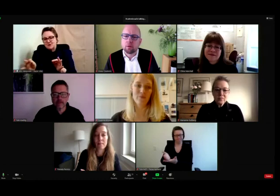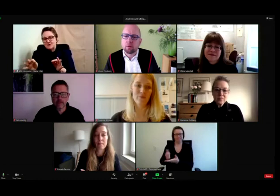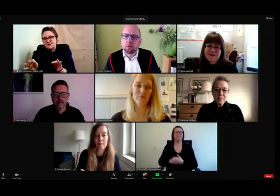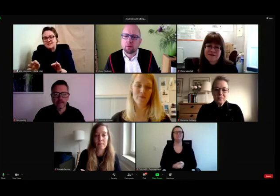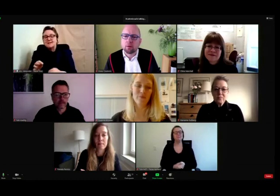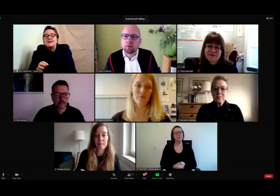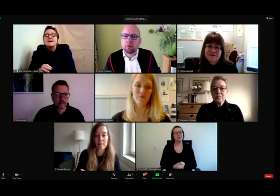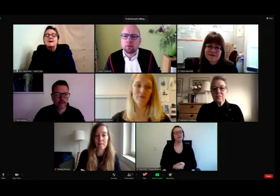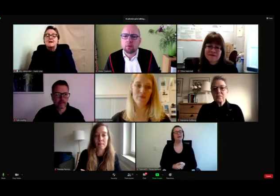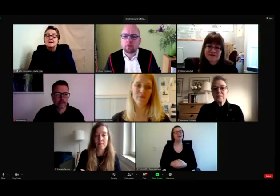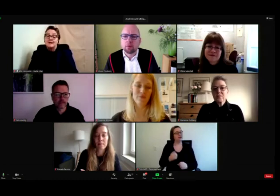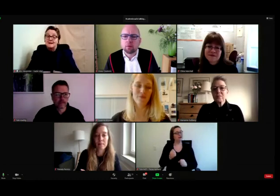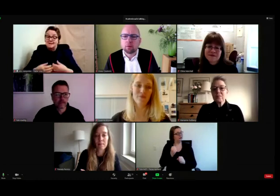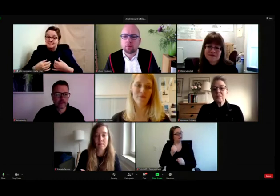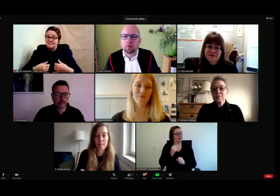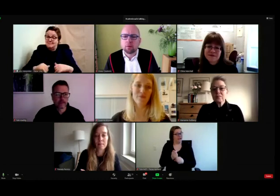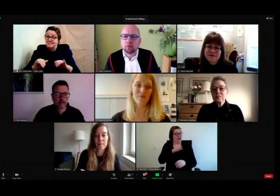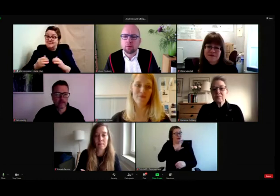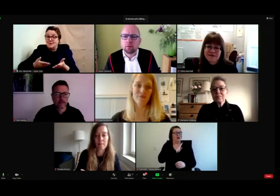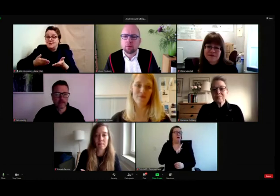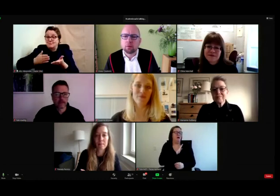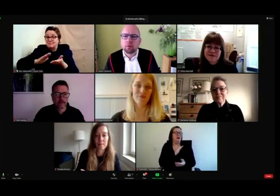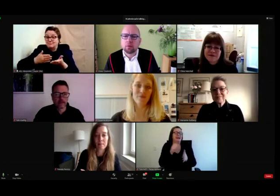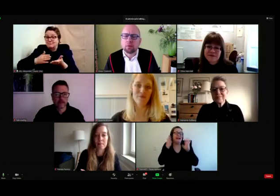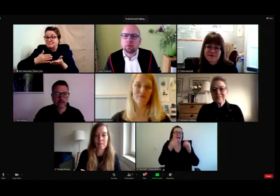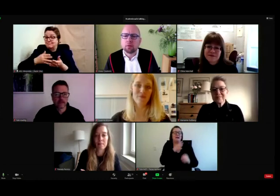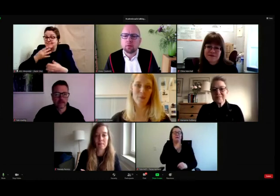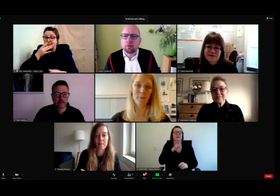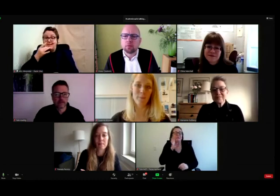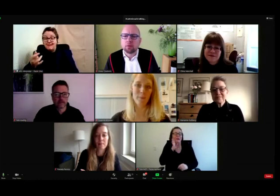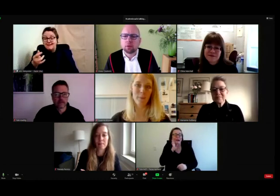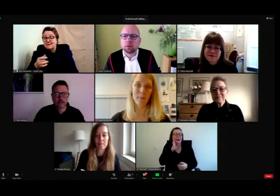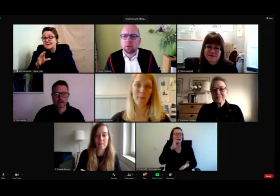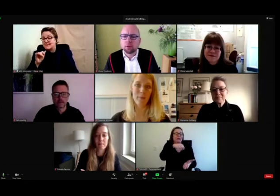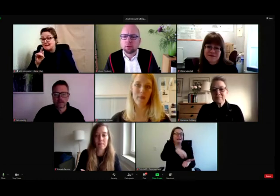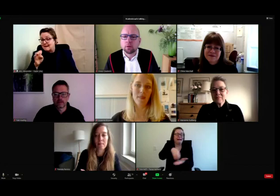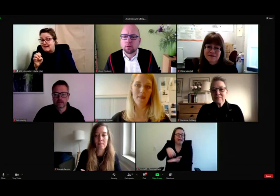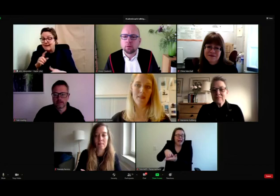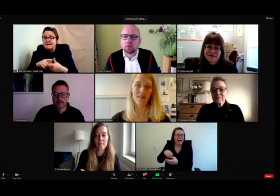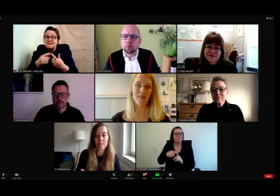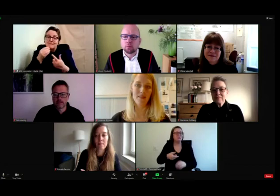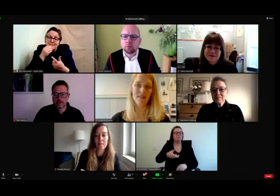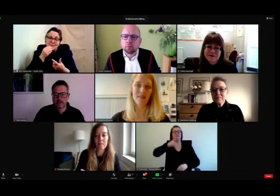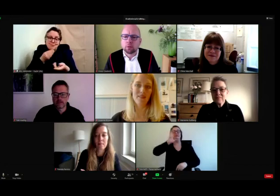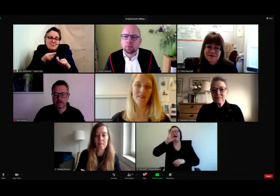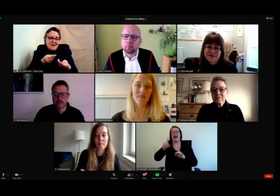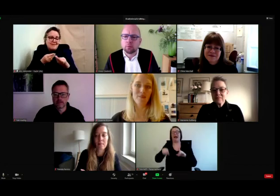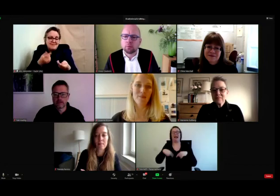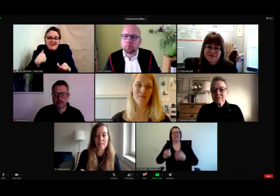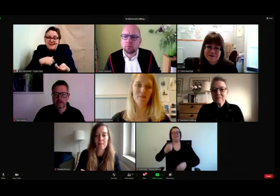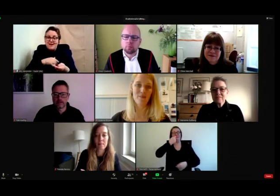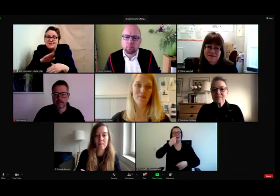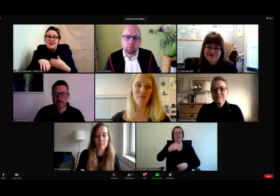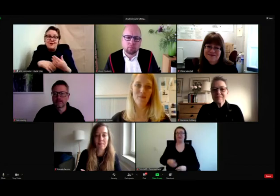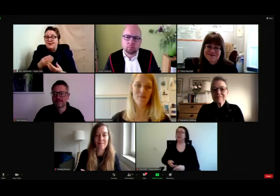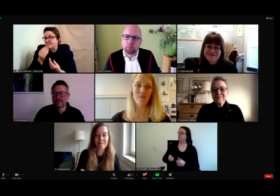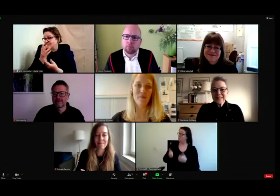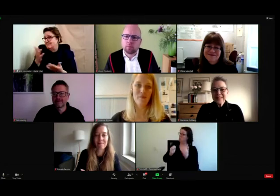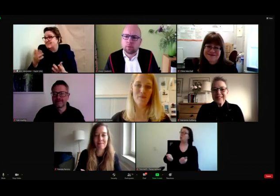Nevertheless, you made us delicious vegan cakes and glühwein and fed us all. Yeah, she's a very good